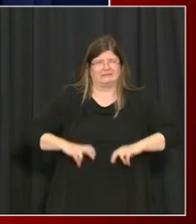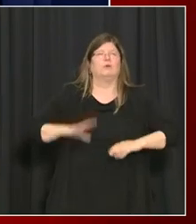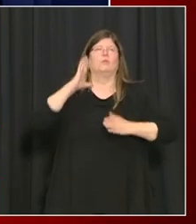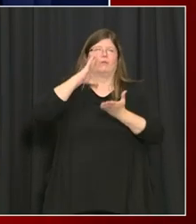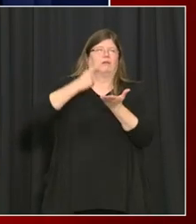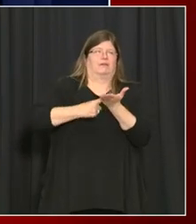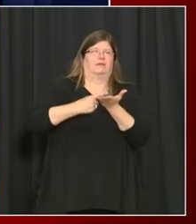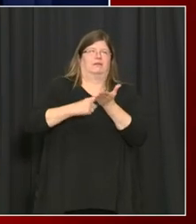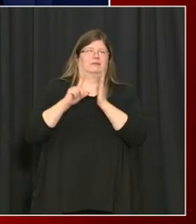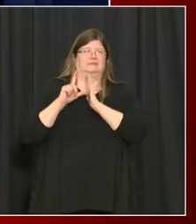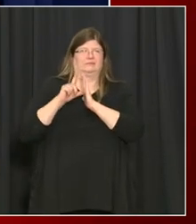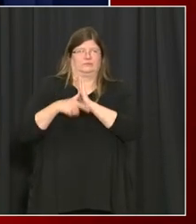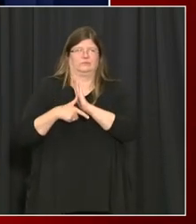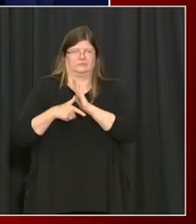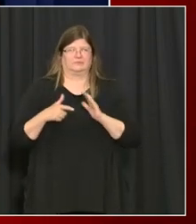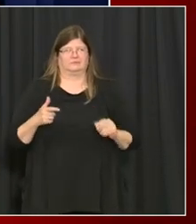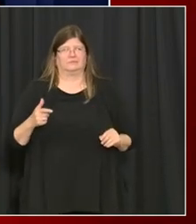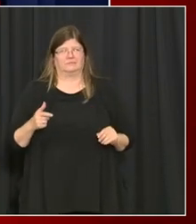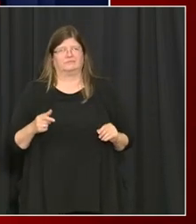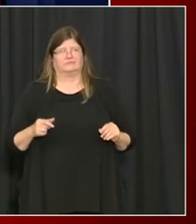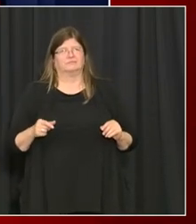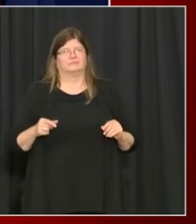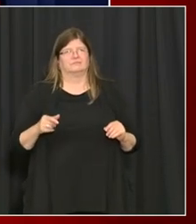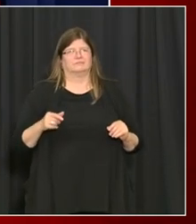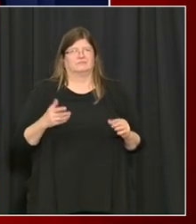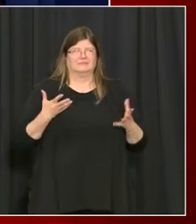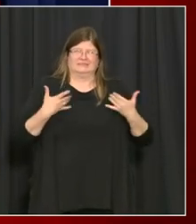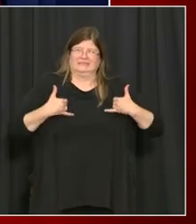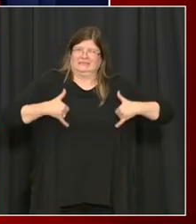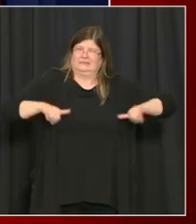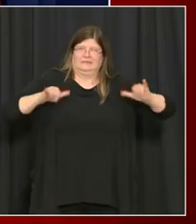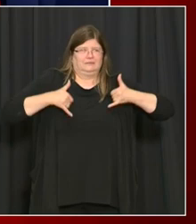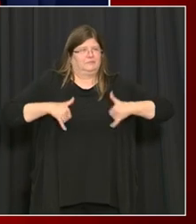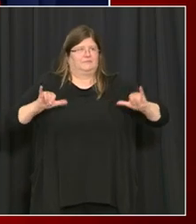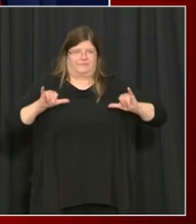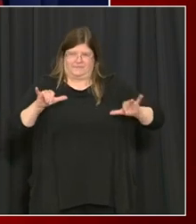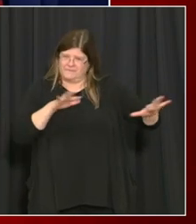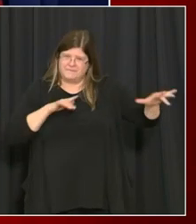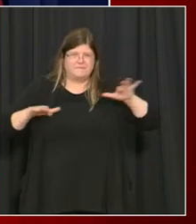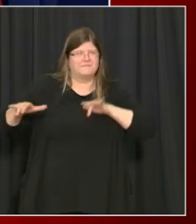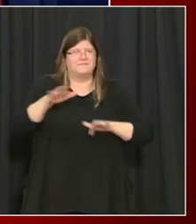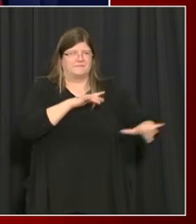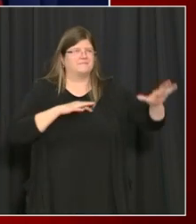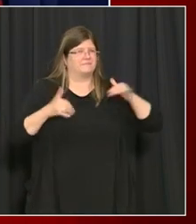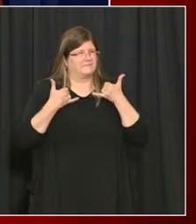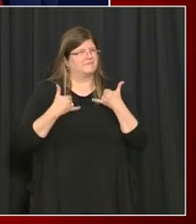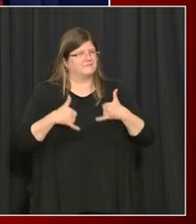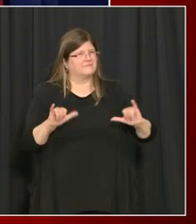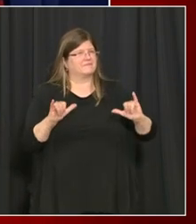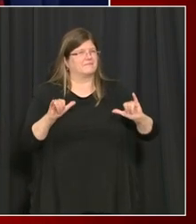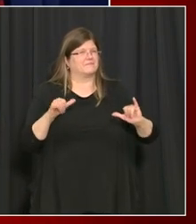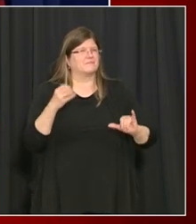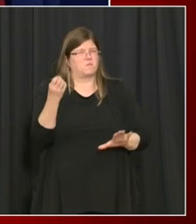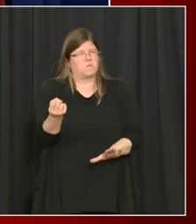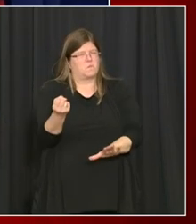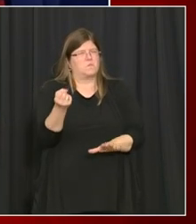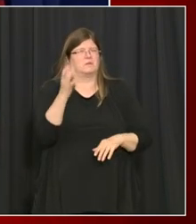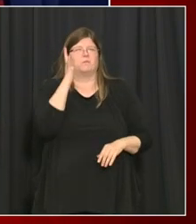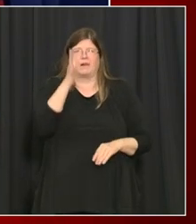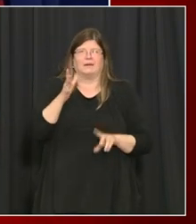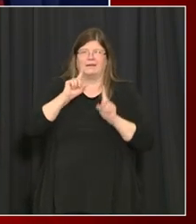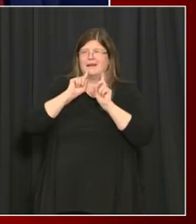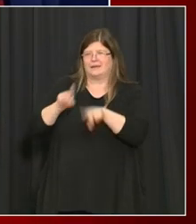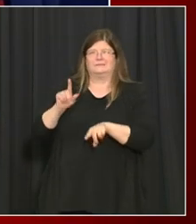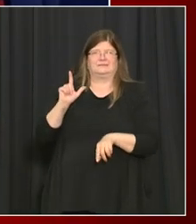already permitted, and we have some work to do on the rest, and we'll make that clear. So